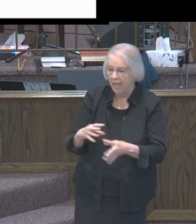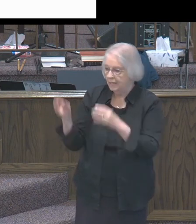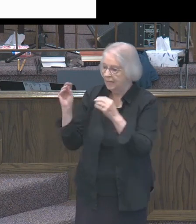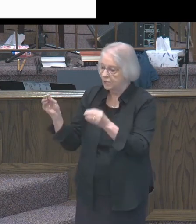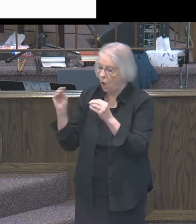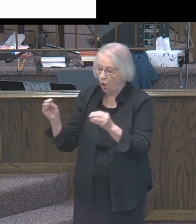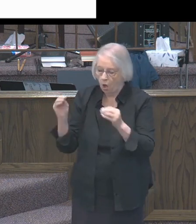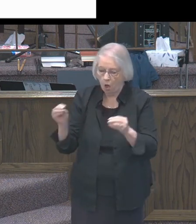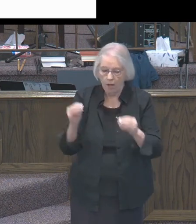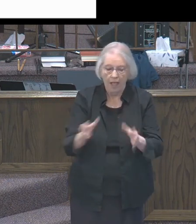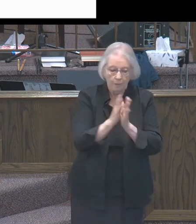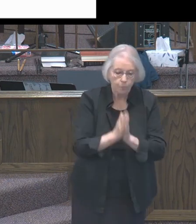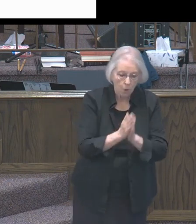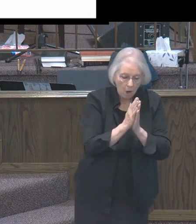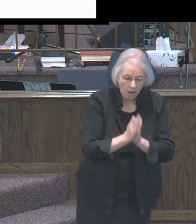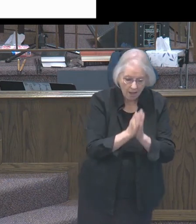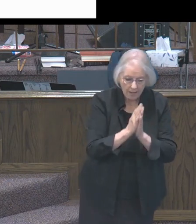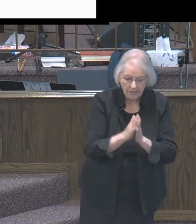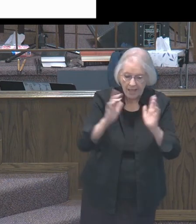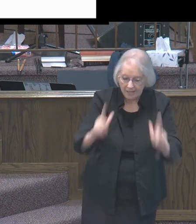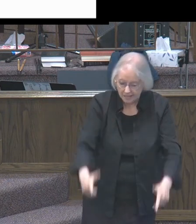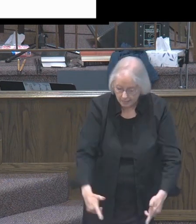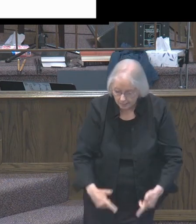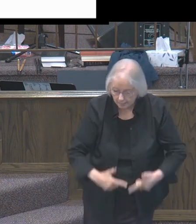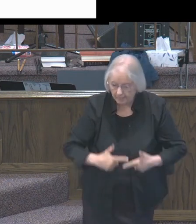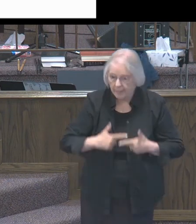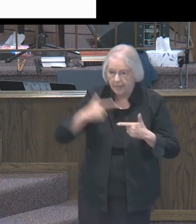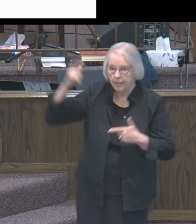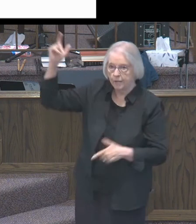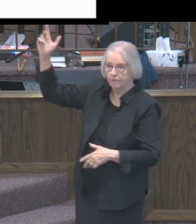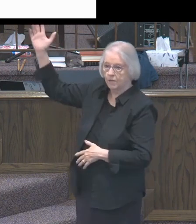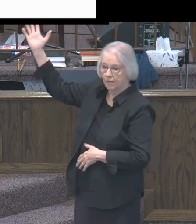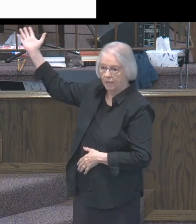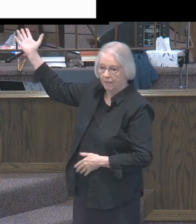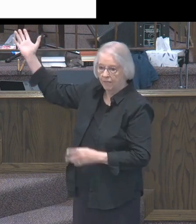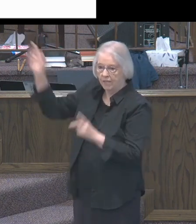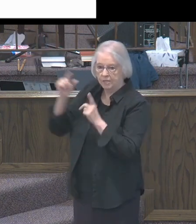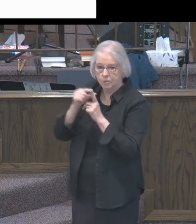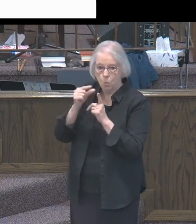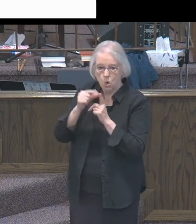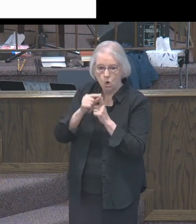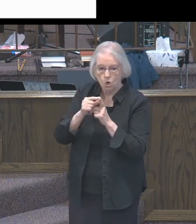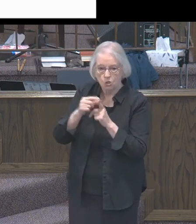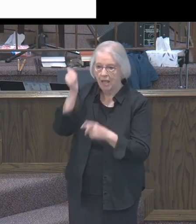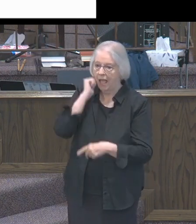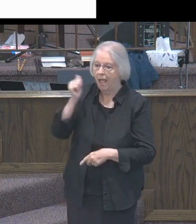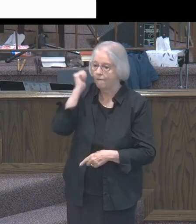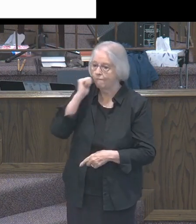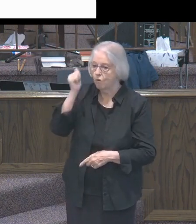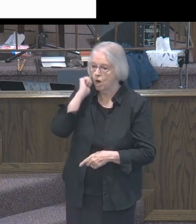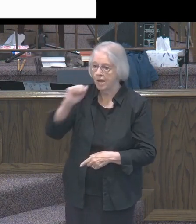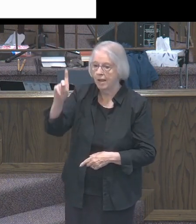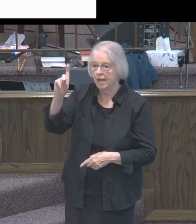prayed and he taught and he lived an example for his disciples every single day